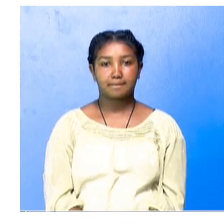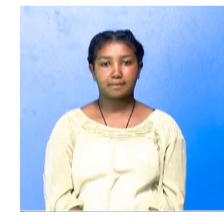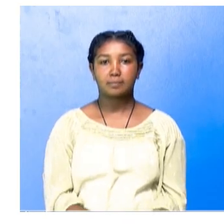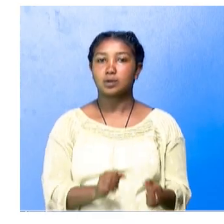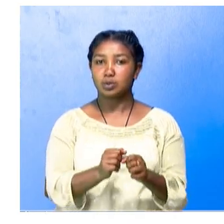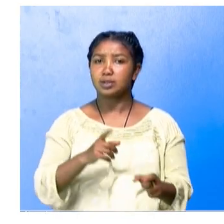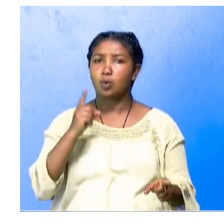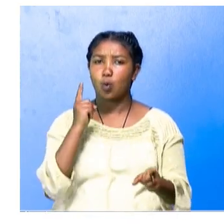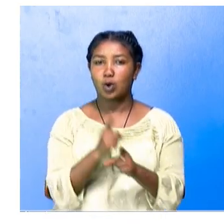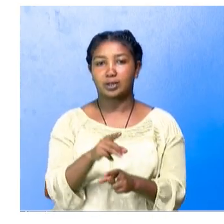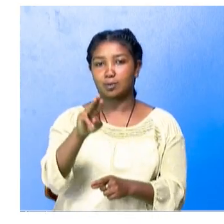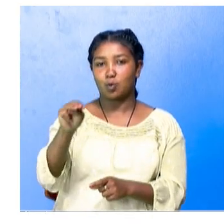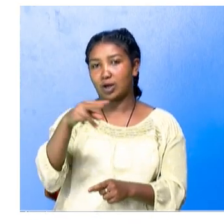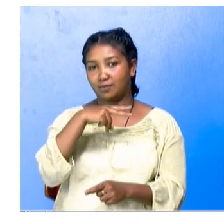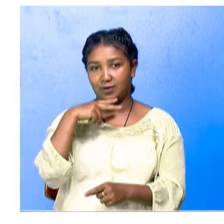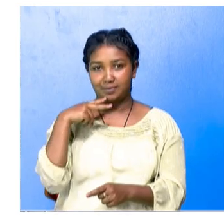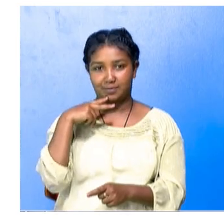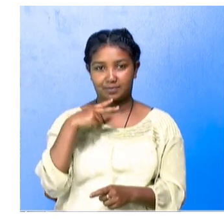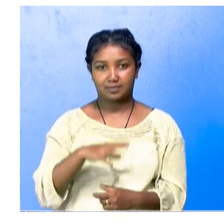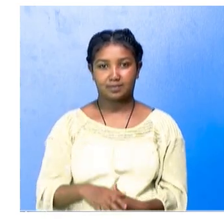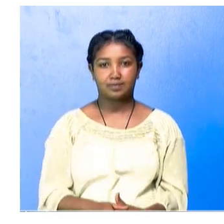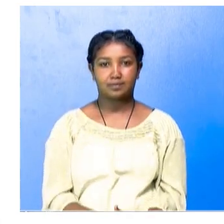the correct modal verb.